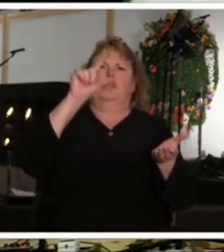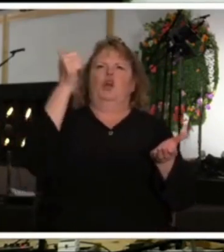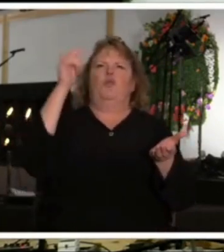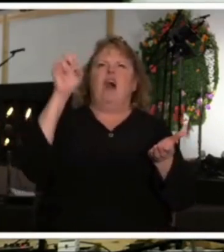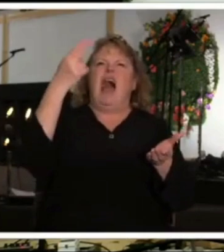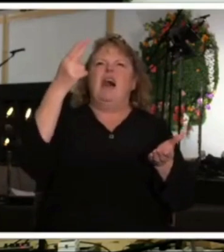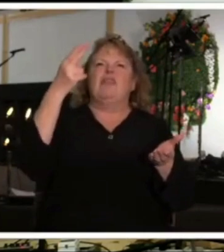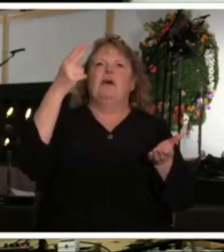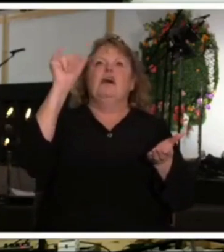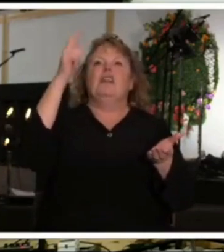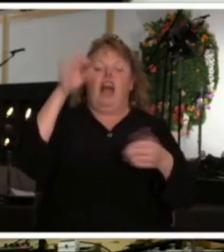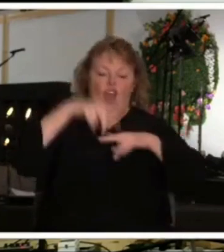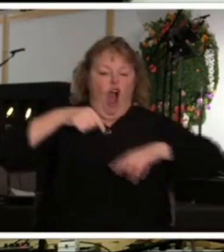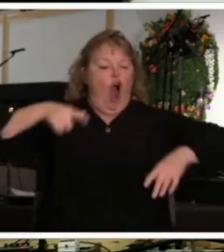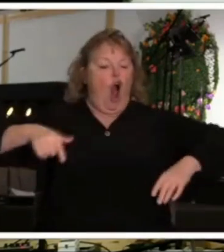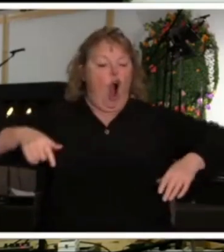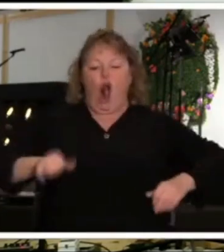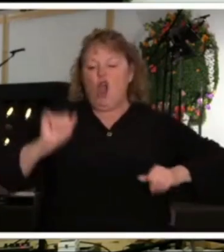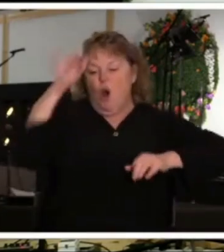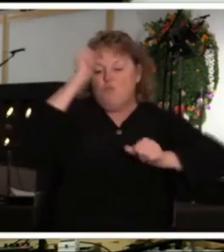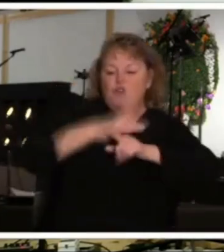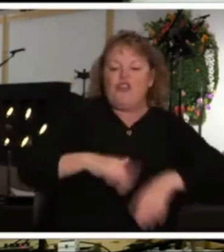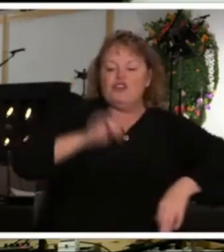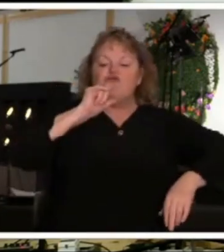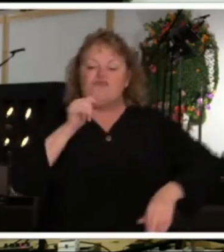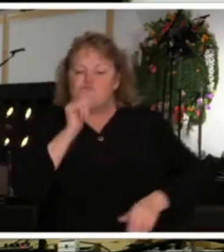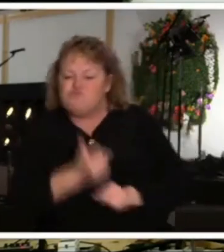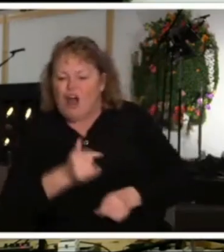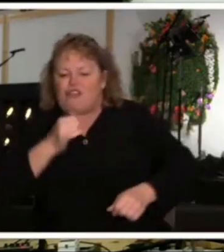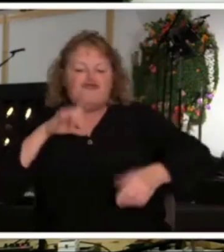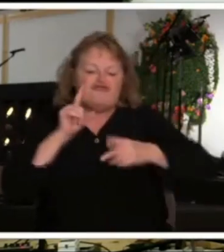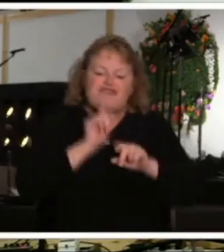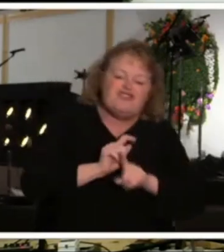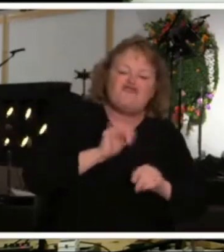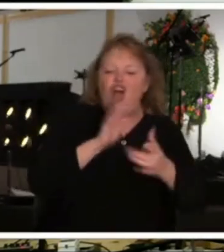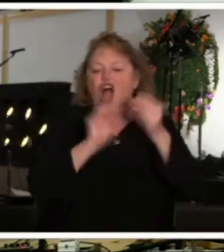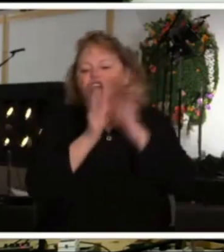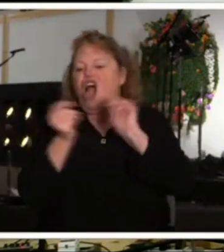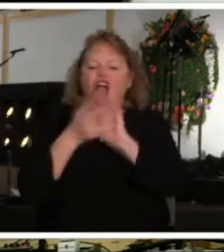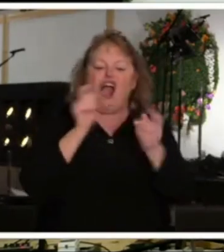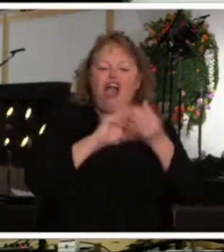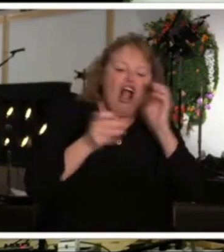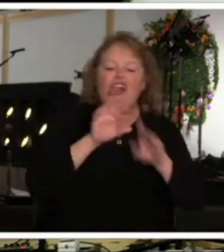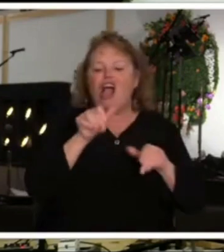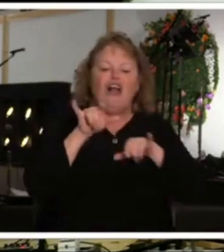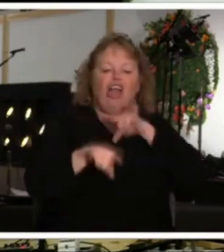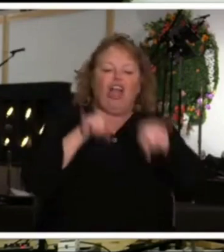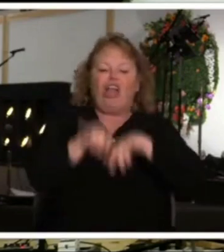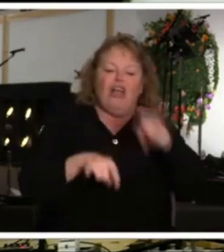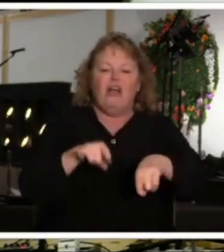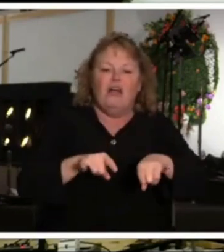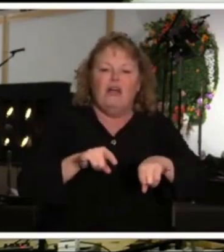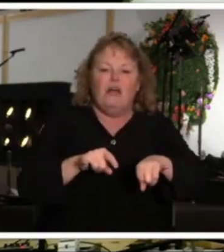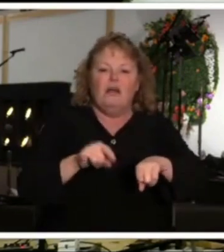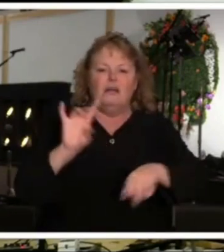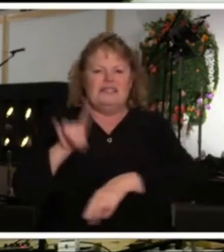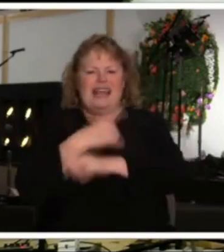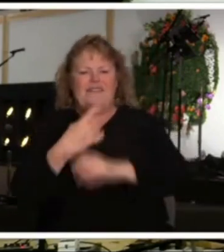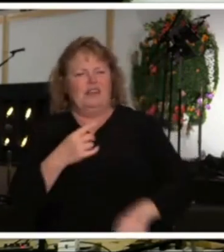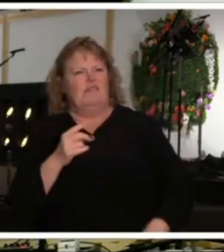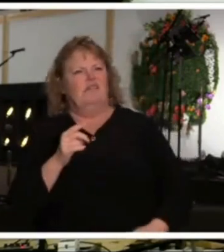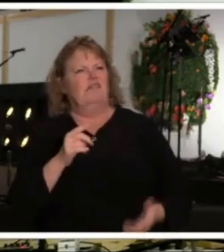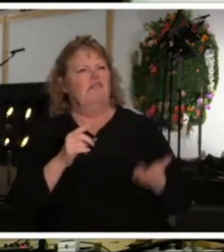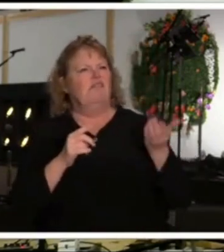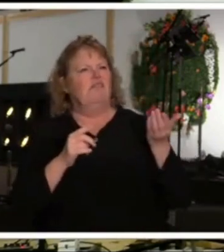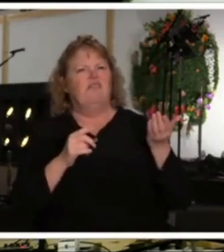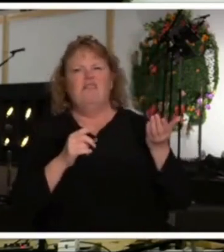daddy, your mama's ugly, your sister's ugly, your brother's ugly, your cousin's ugly. And David heard all of it. And the Bible says David said,